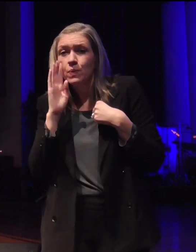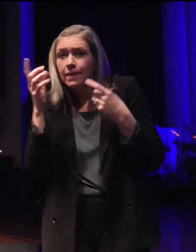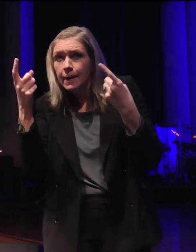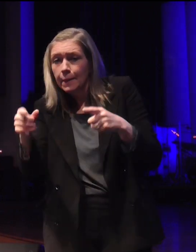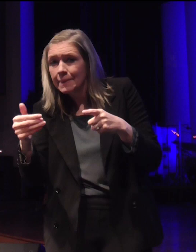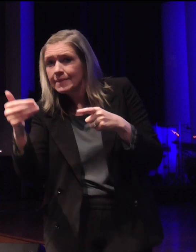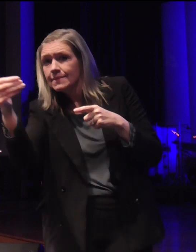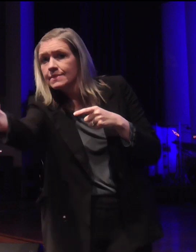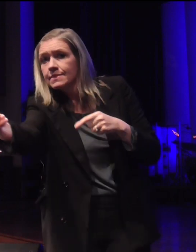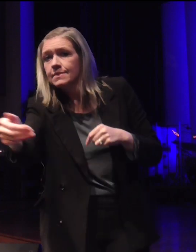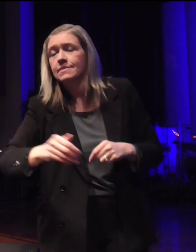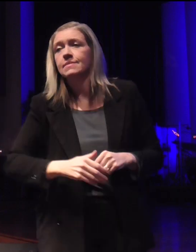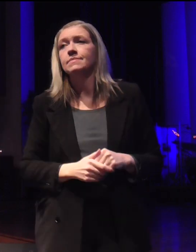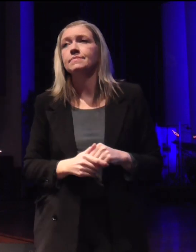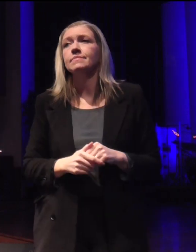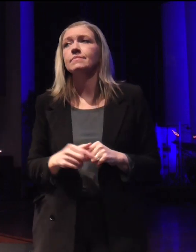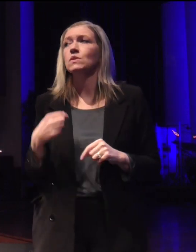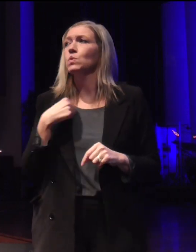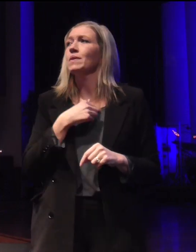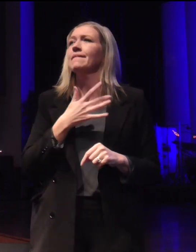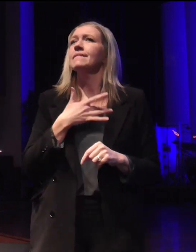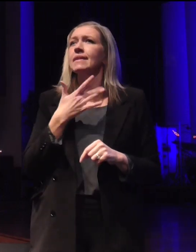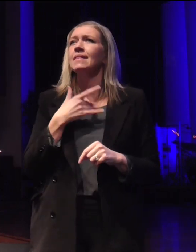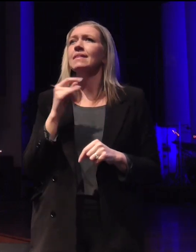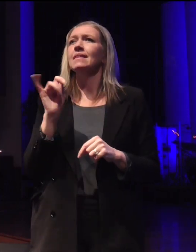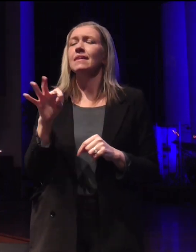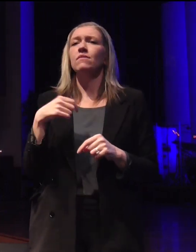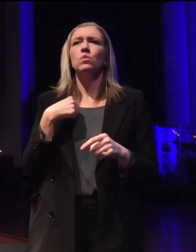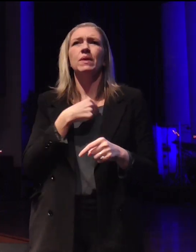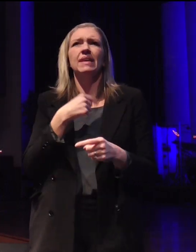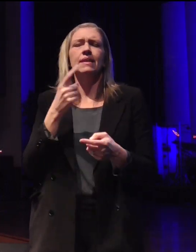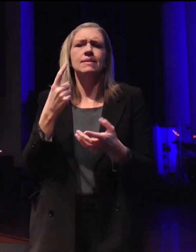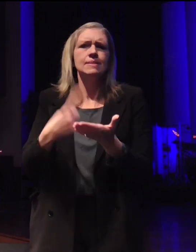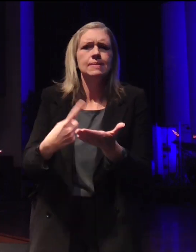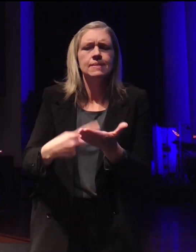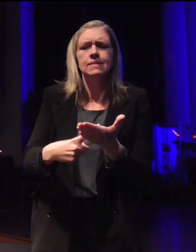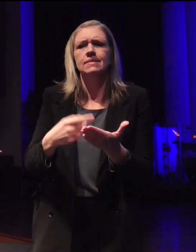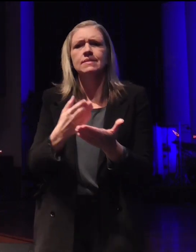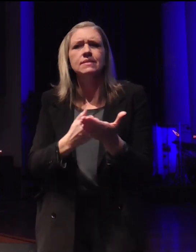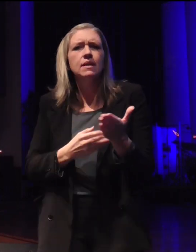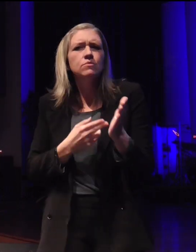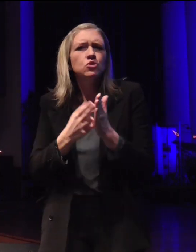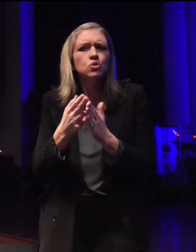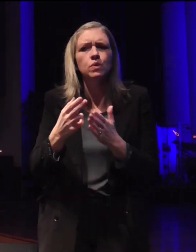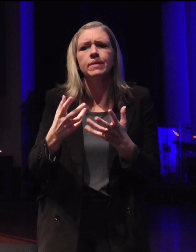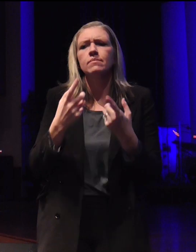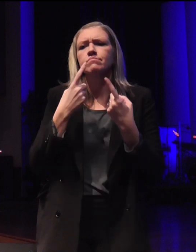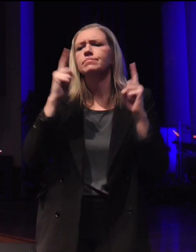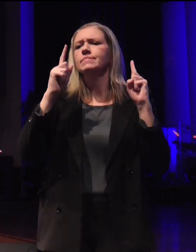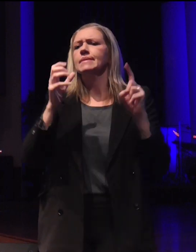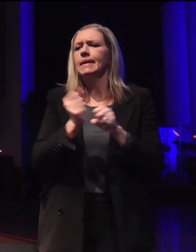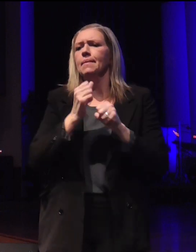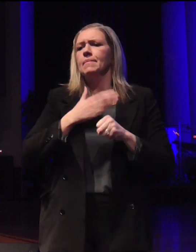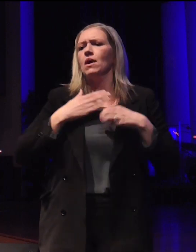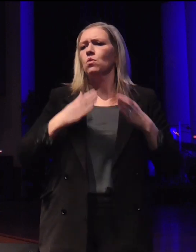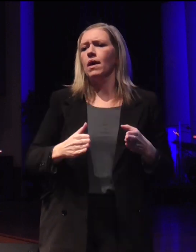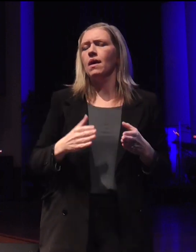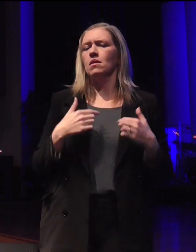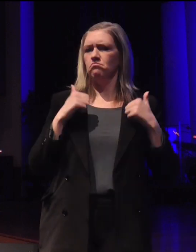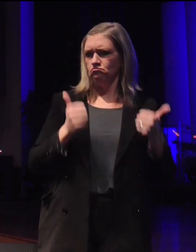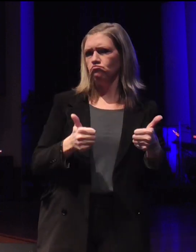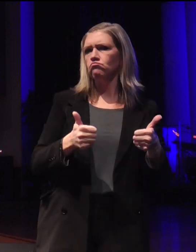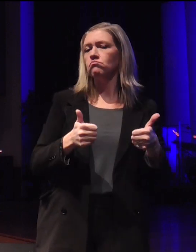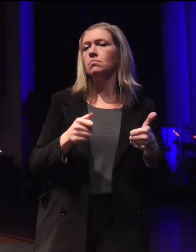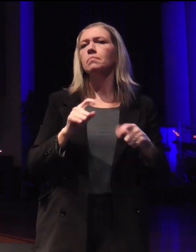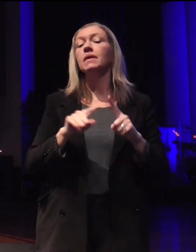happen. We feel that if we argue for some reality and we get our way, we can be certain we'll be okay. But if we don't get our